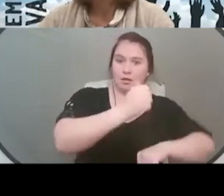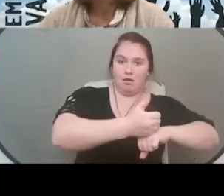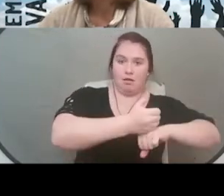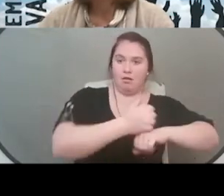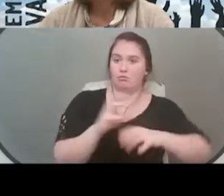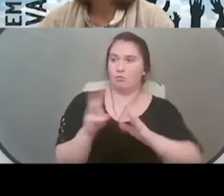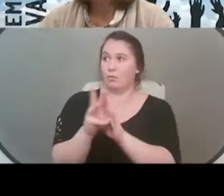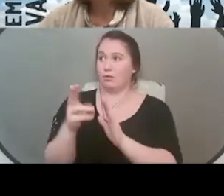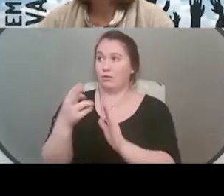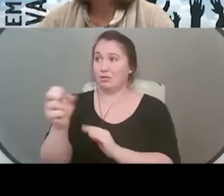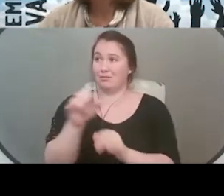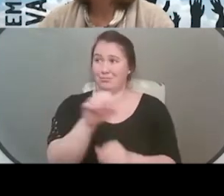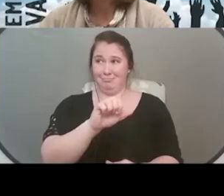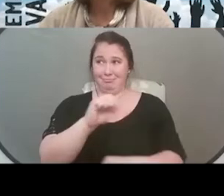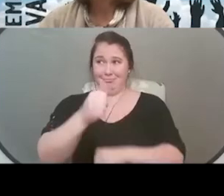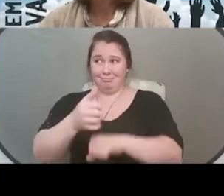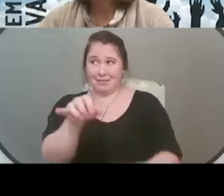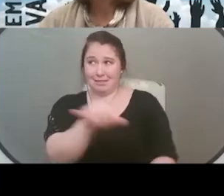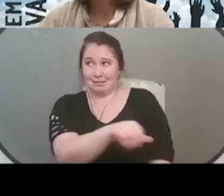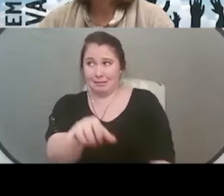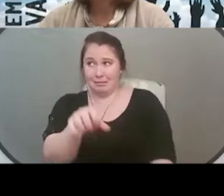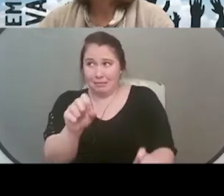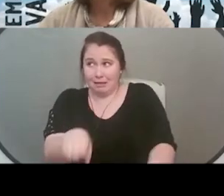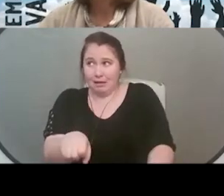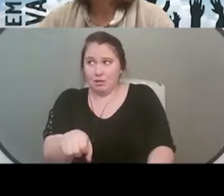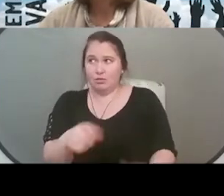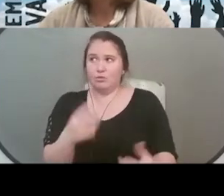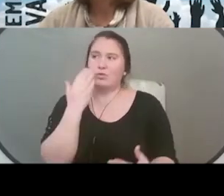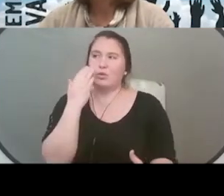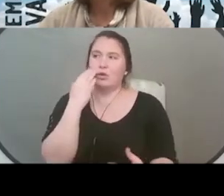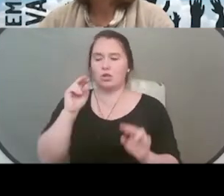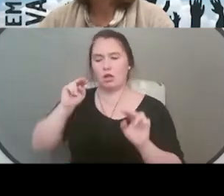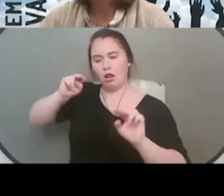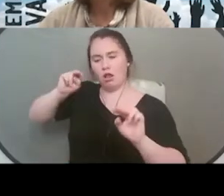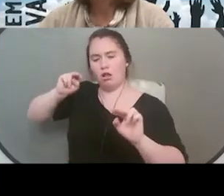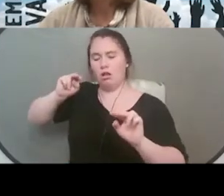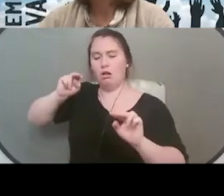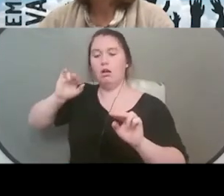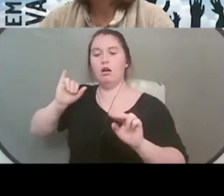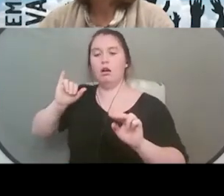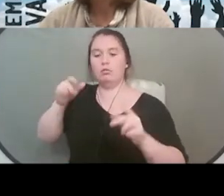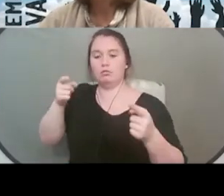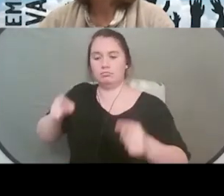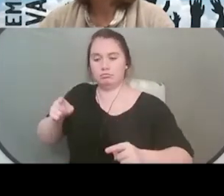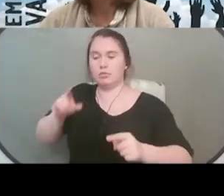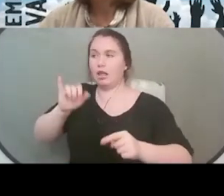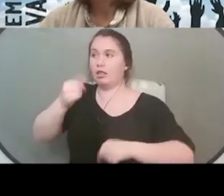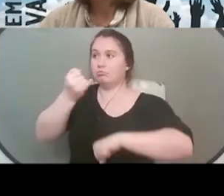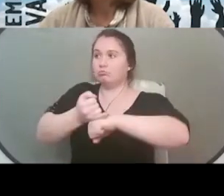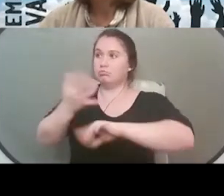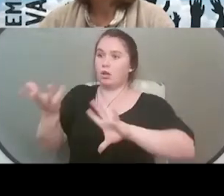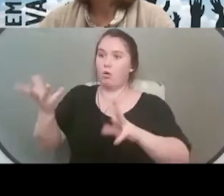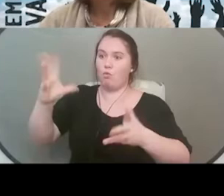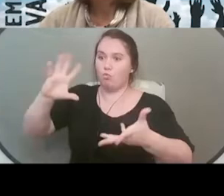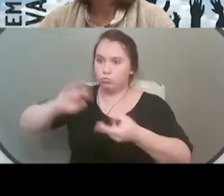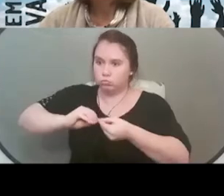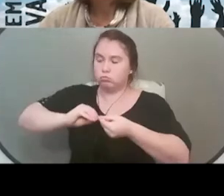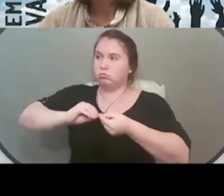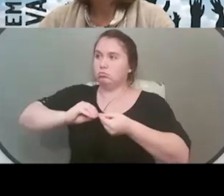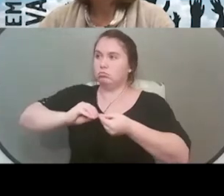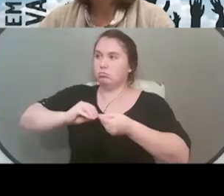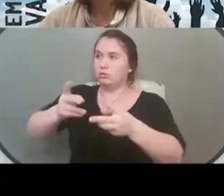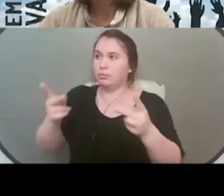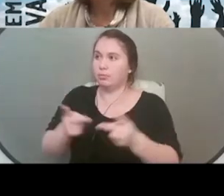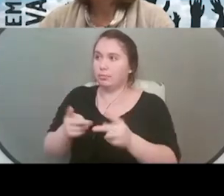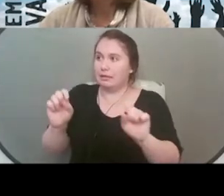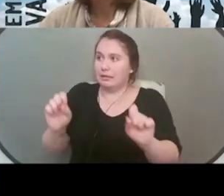idea of from a bird's eye view of what it could look like and what all could take place on that whole property as a whole? Yeah,